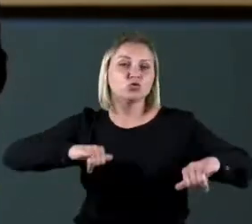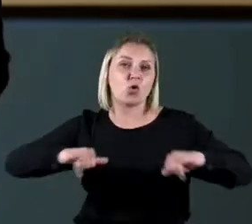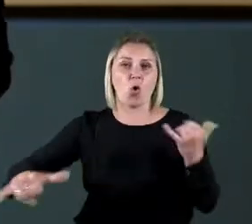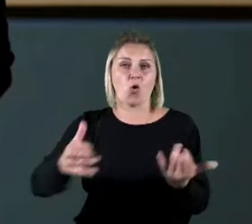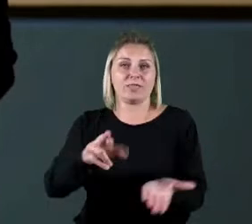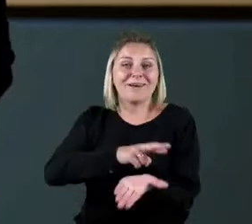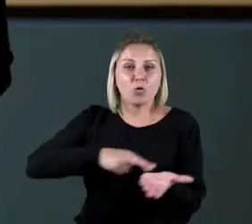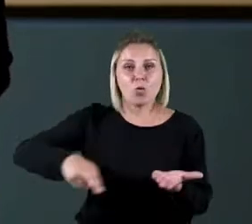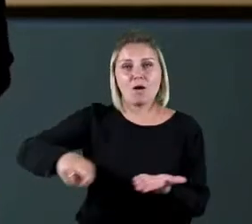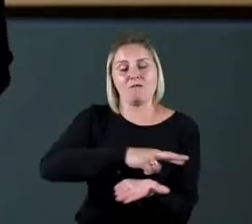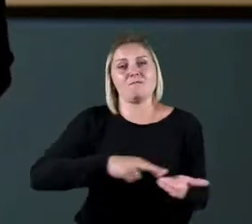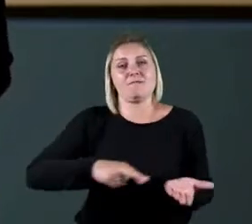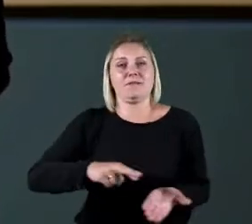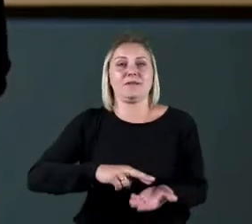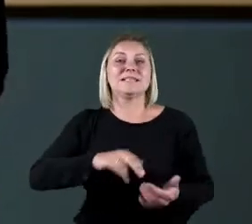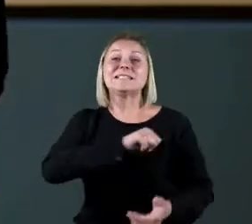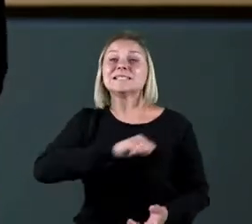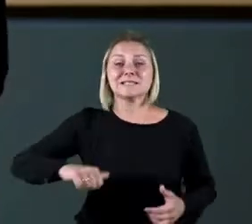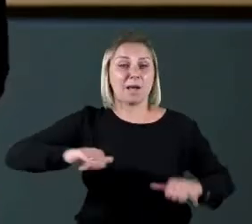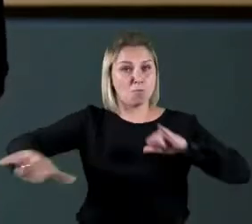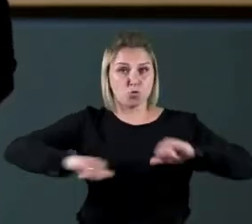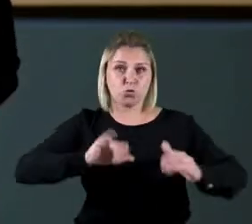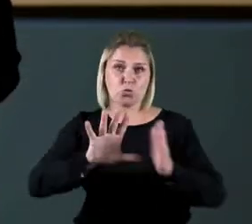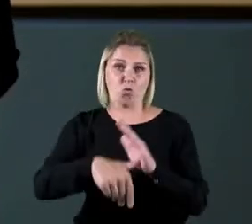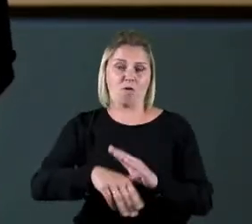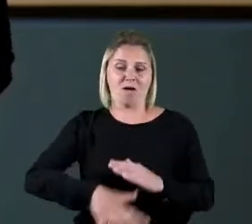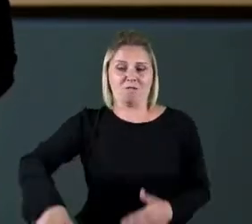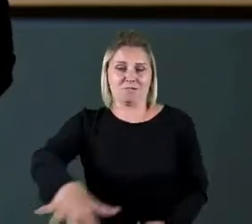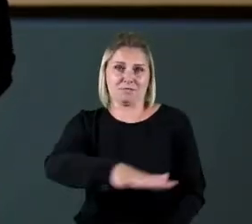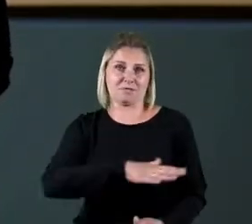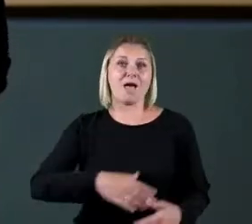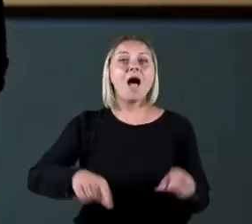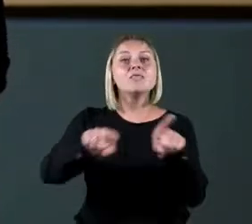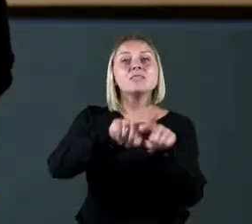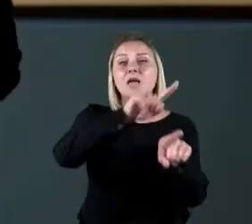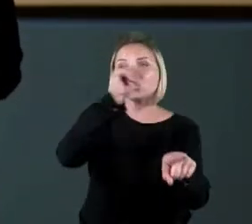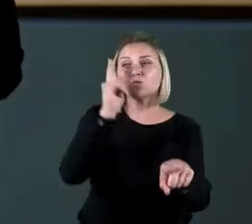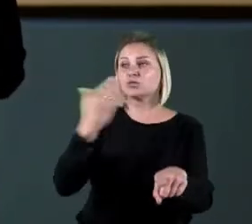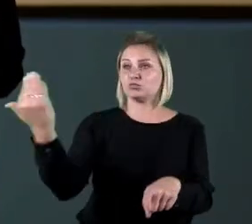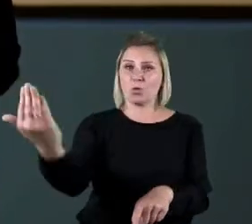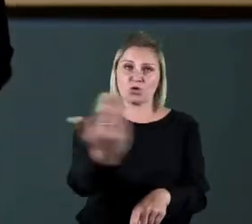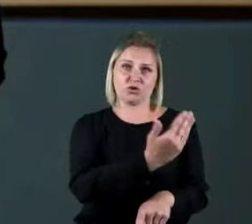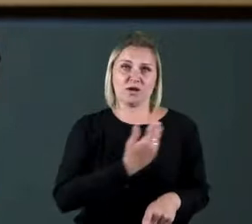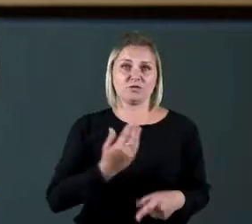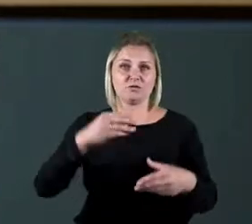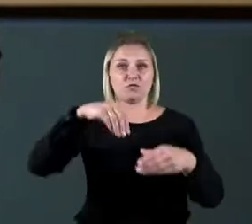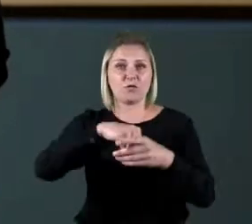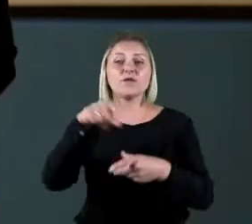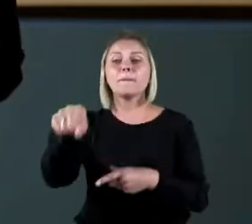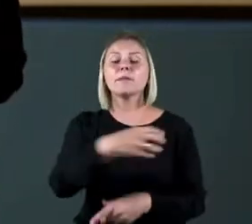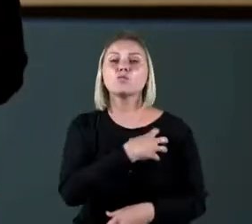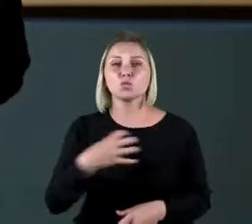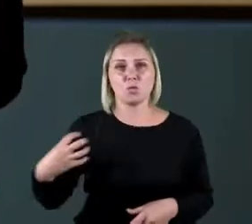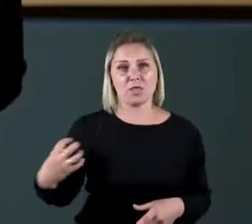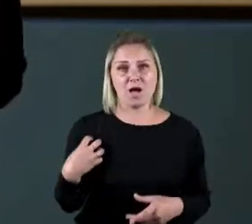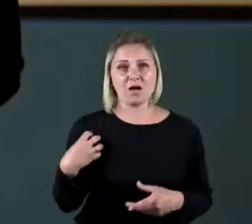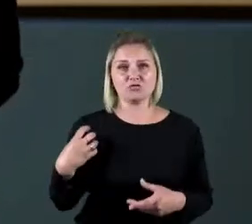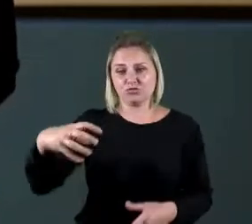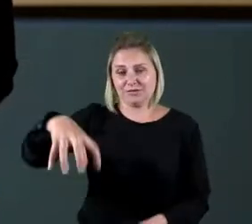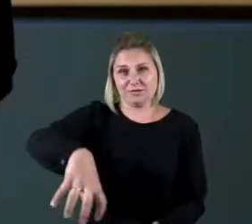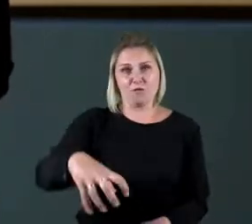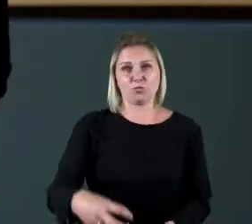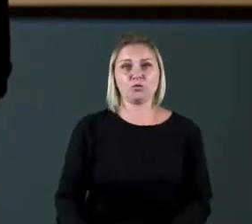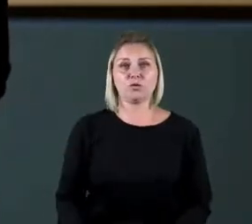government, from the local governments, but also from the civil society, from the economic sector. And we've